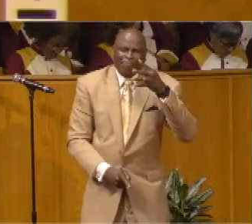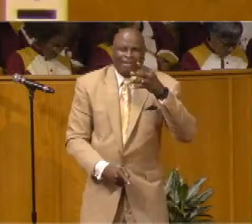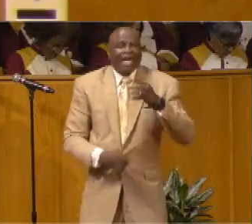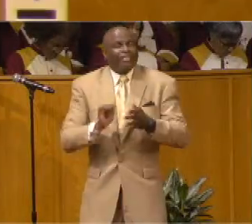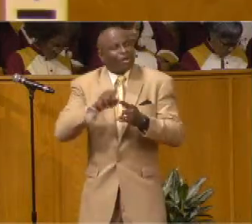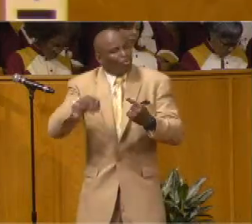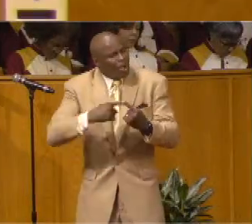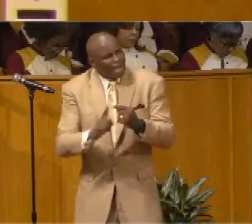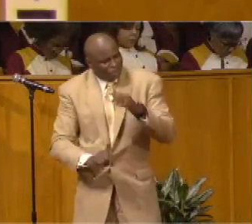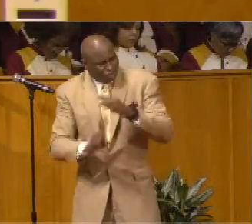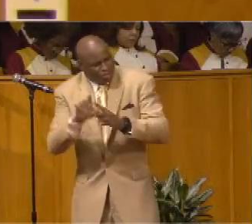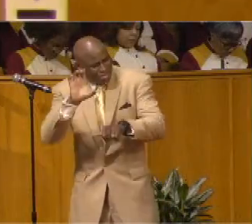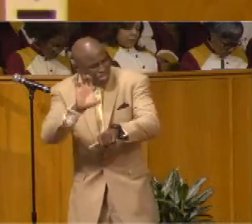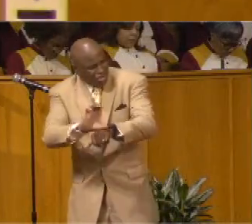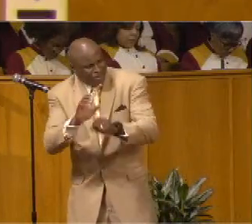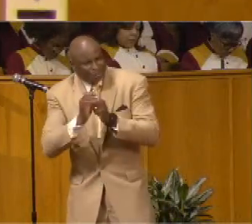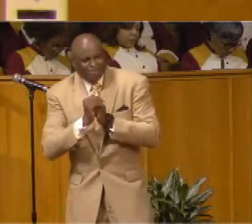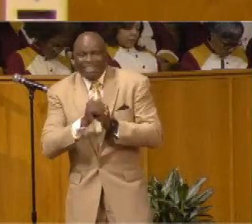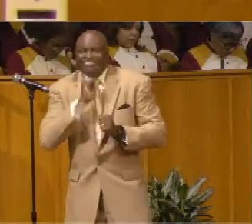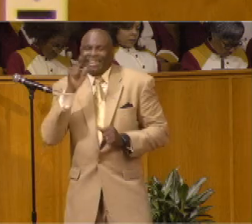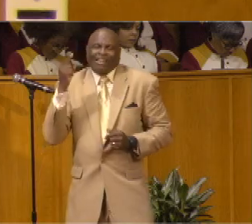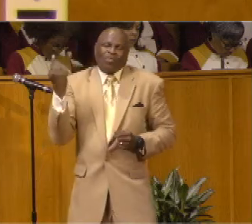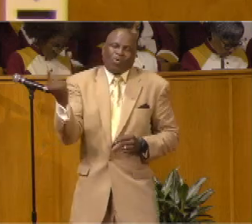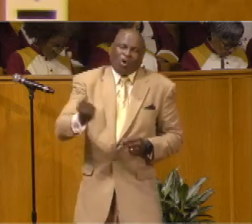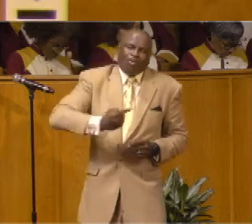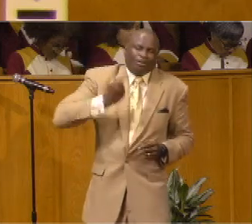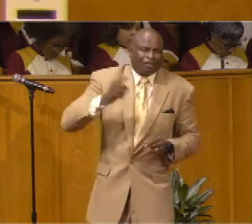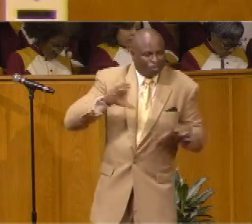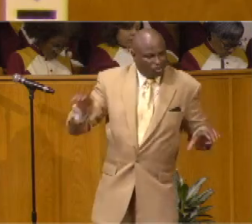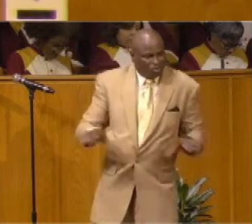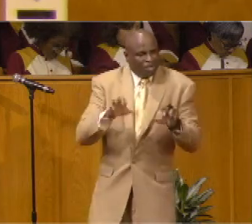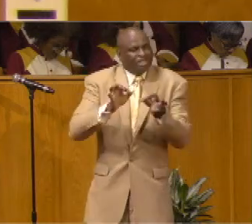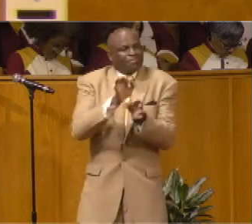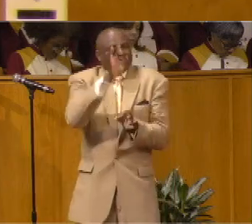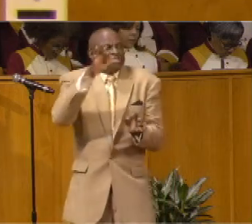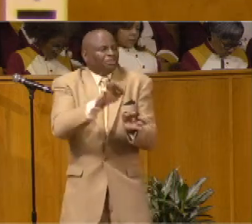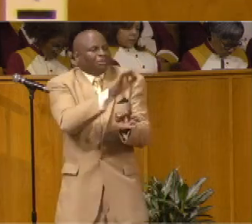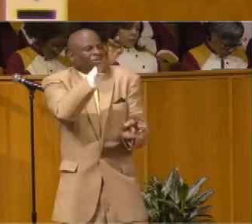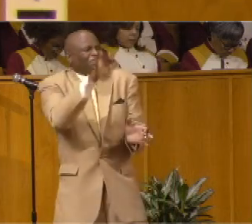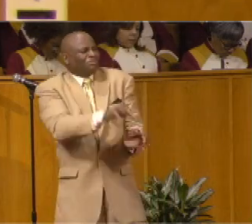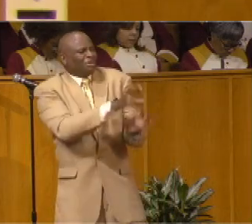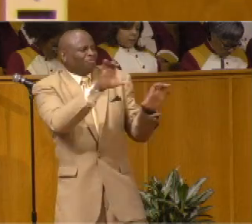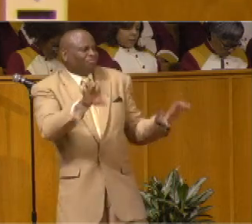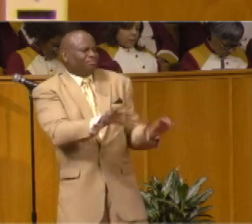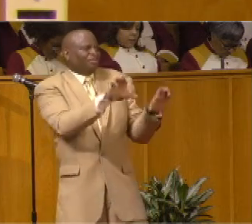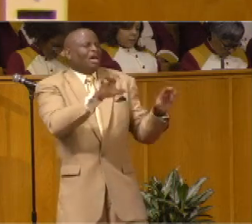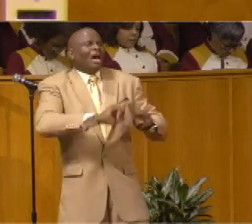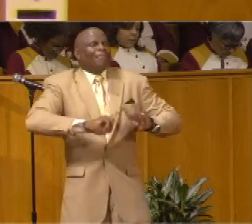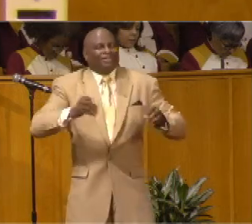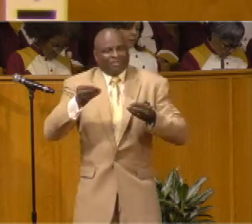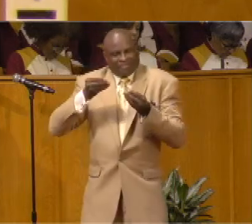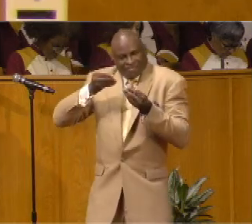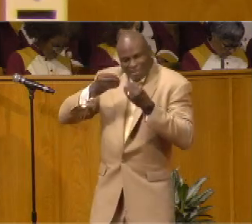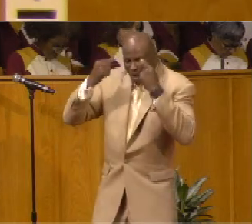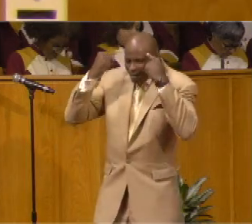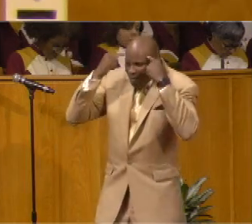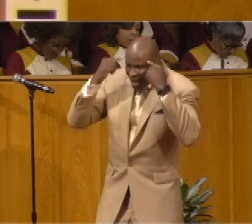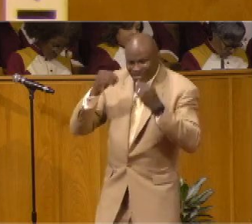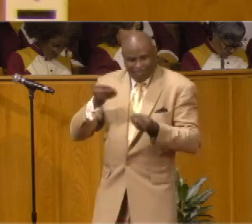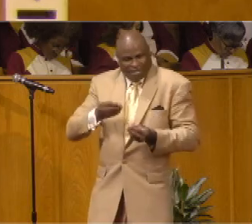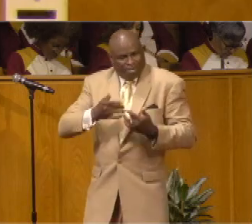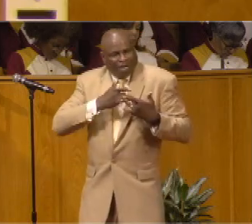And that when I come to worship, it is not simply to engage in spiritual pleasure, but to feed my mind and my